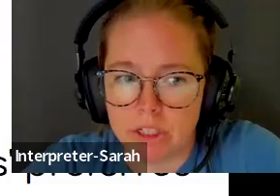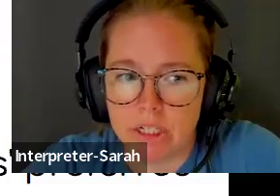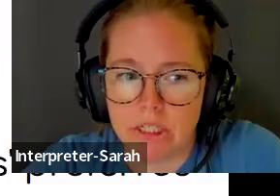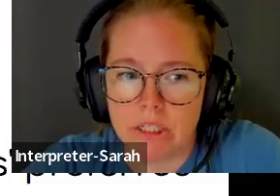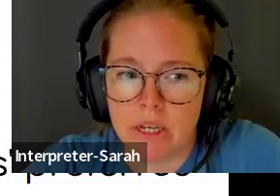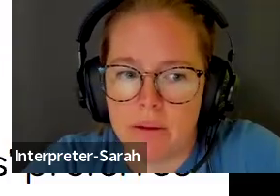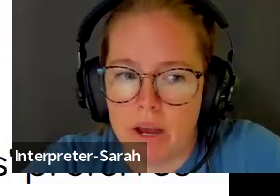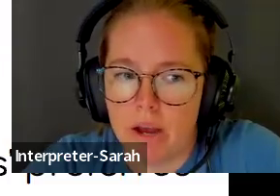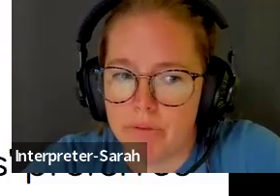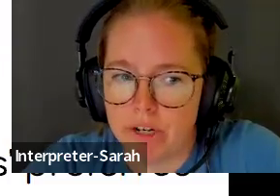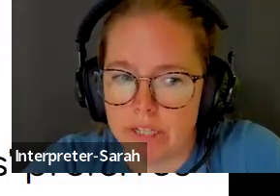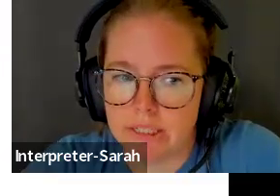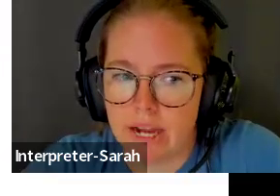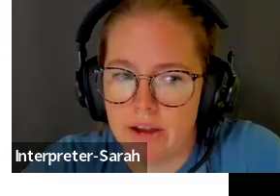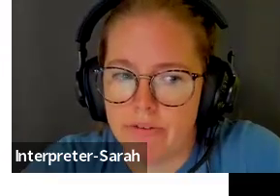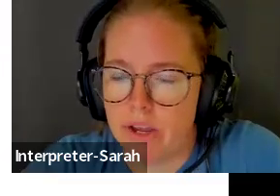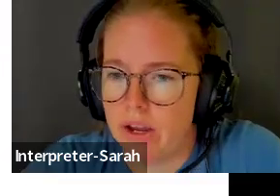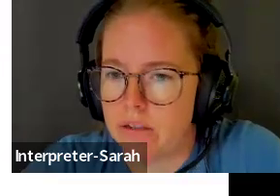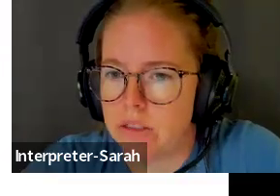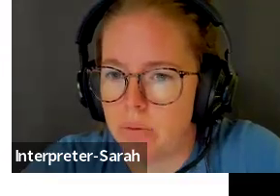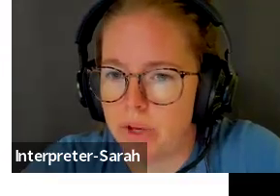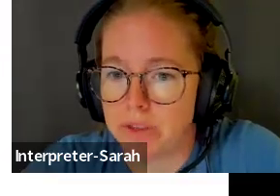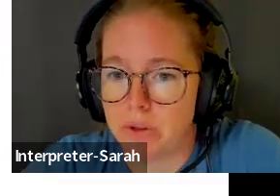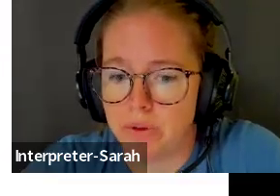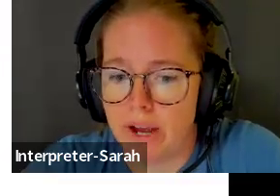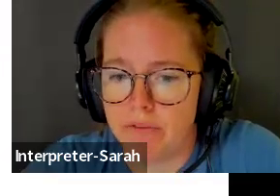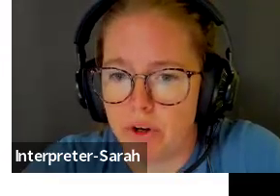employment specialist, the front desk staff,